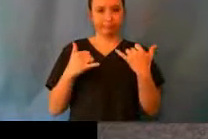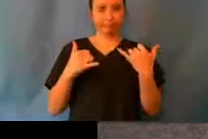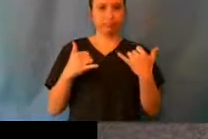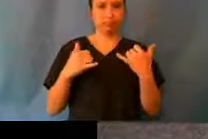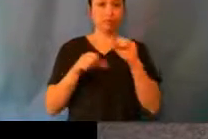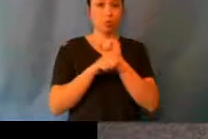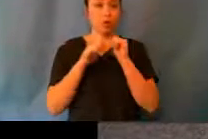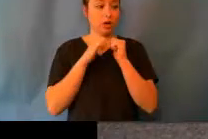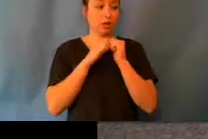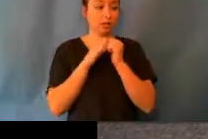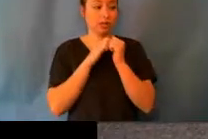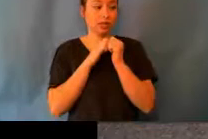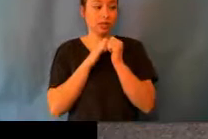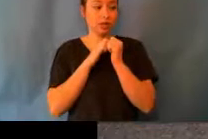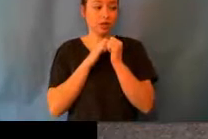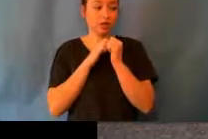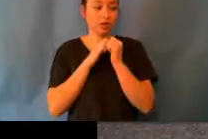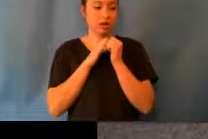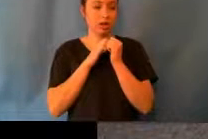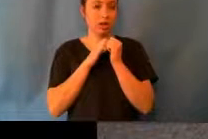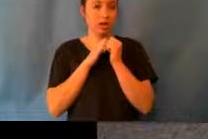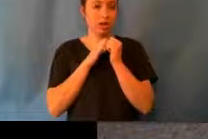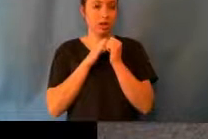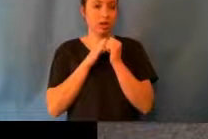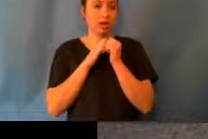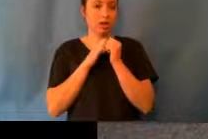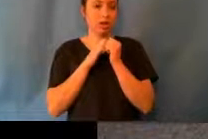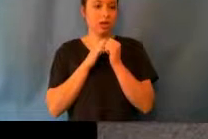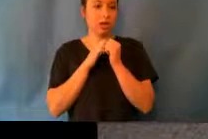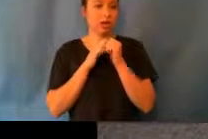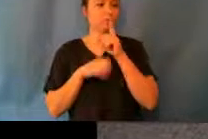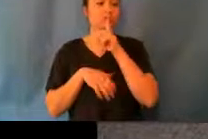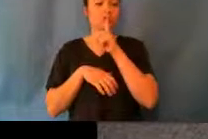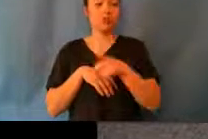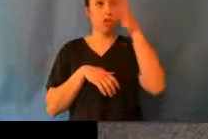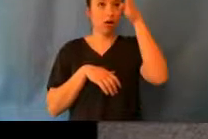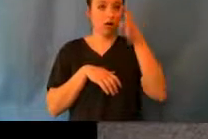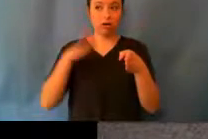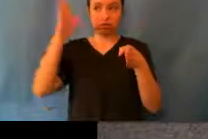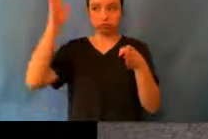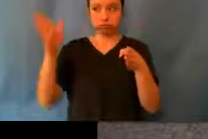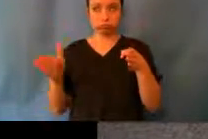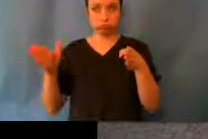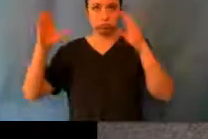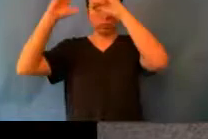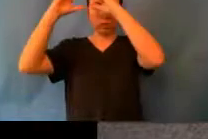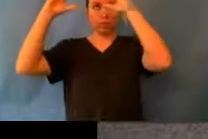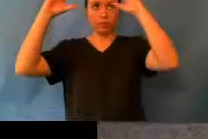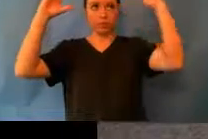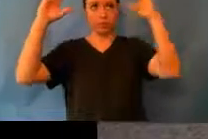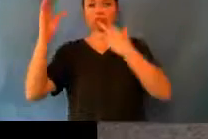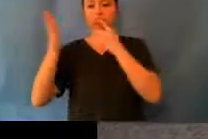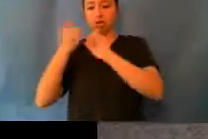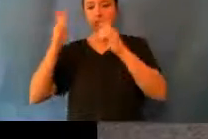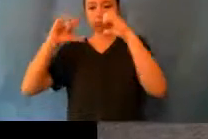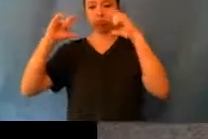ones together that we're checking in red. Okay? So we're making sure that our crayon is lined up with the squares, and let's count